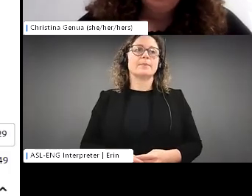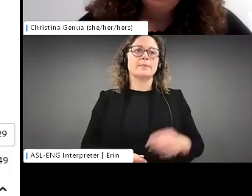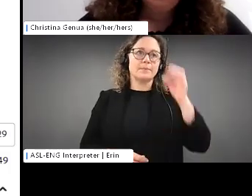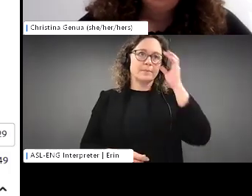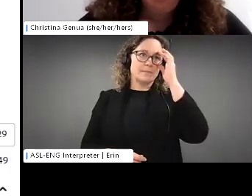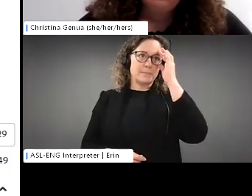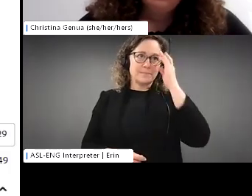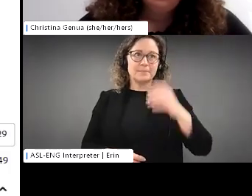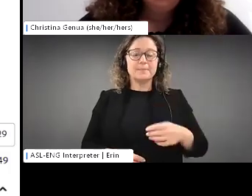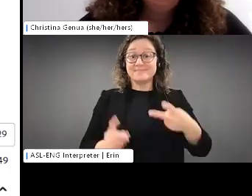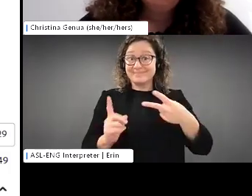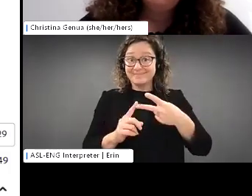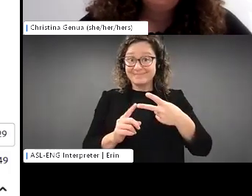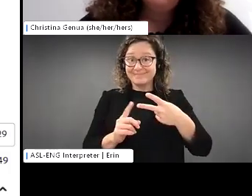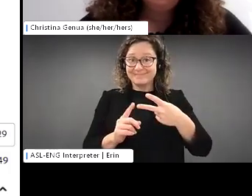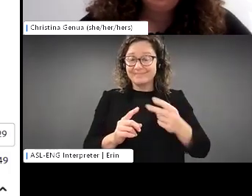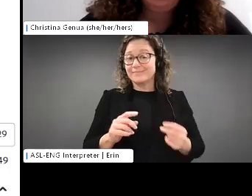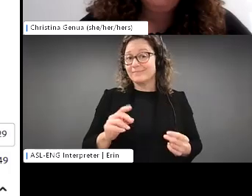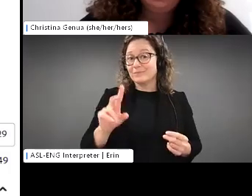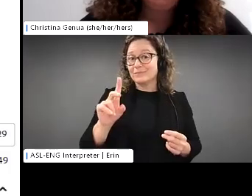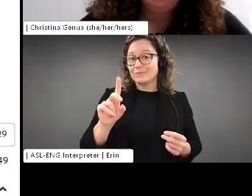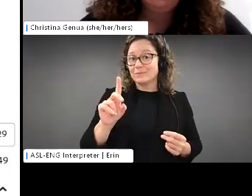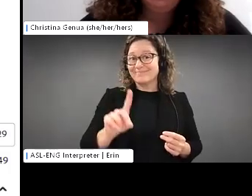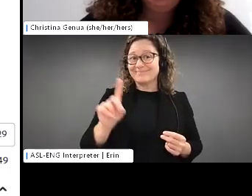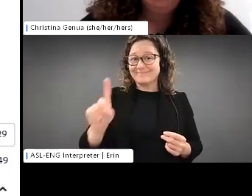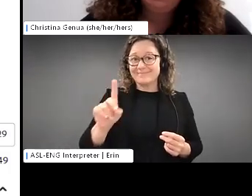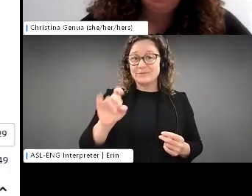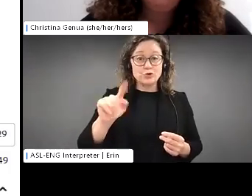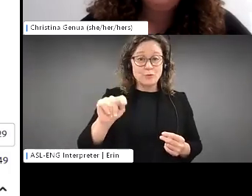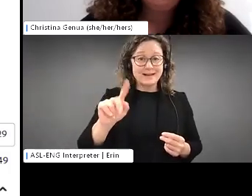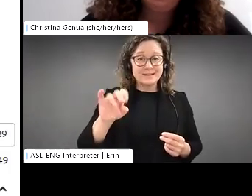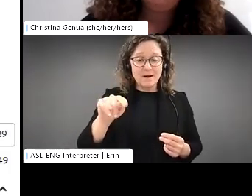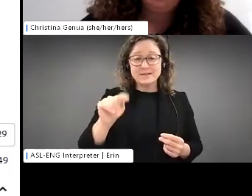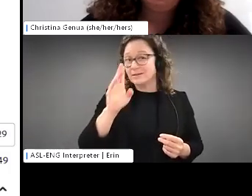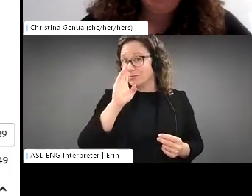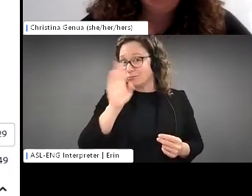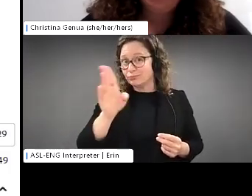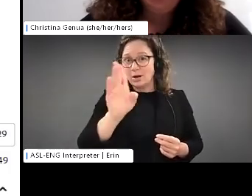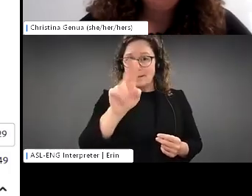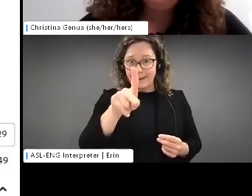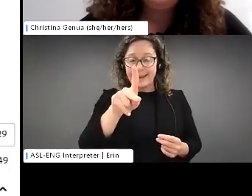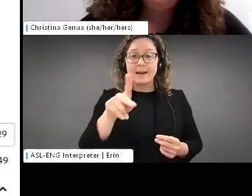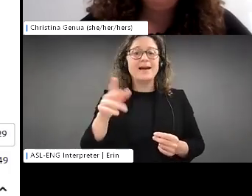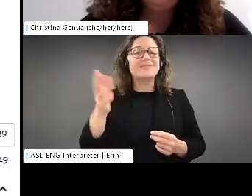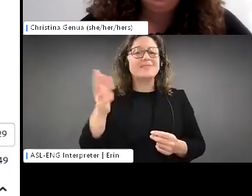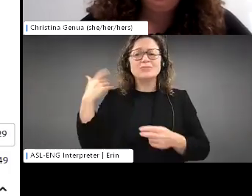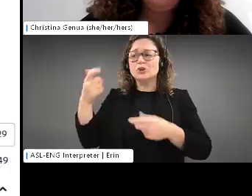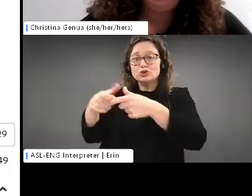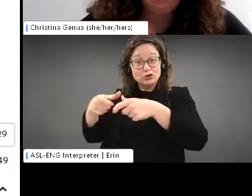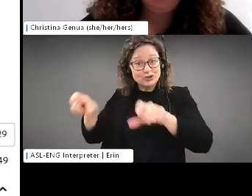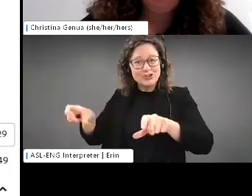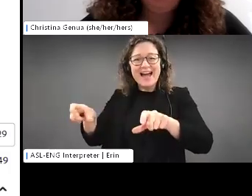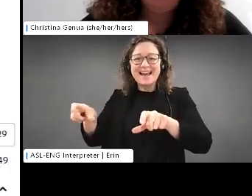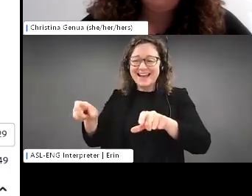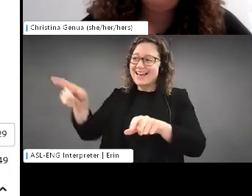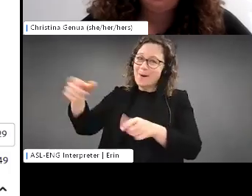And then a direct deposit. So direct deposit is when you get paid directly into your bank account instead of getting a paper check. So for example, you could get your